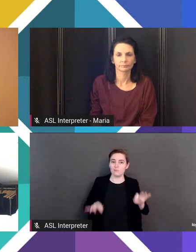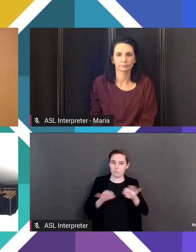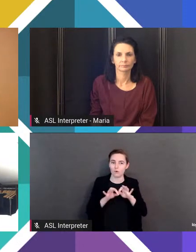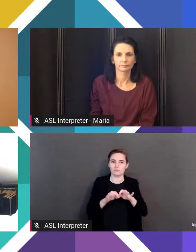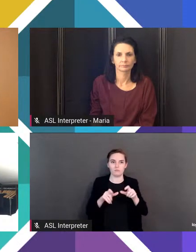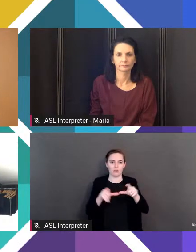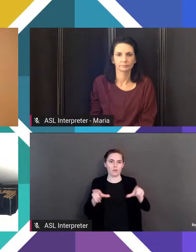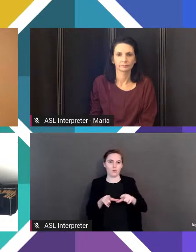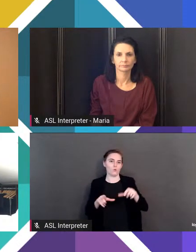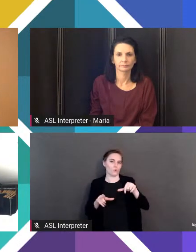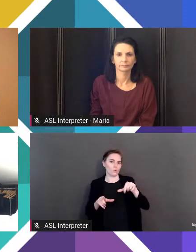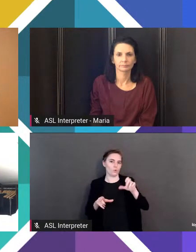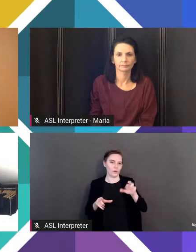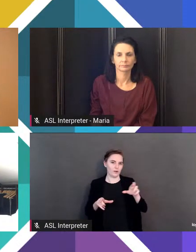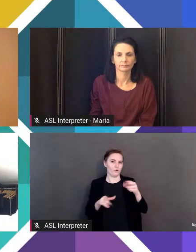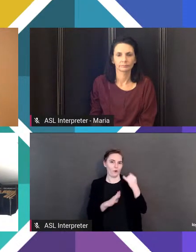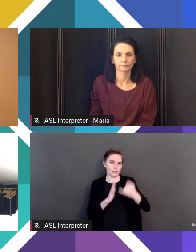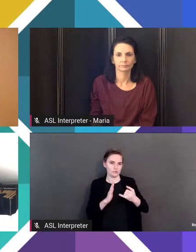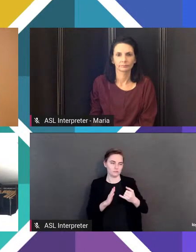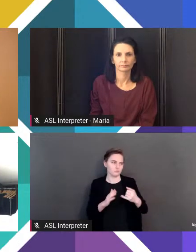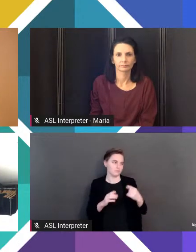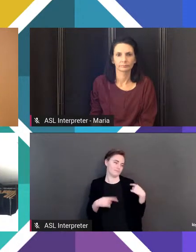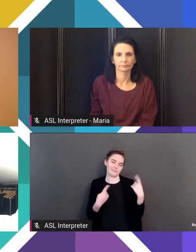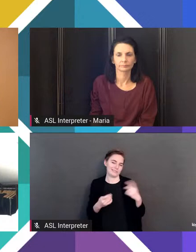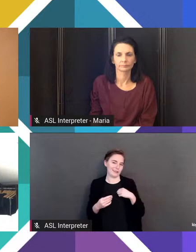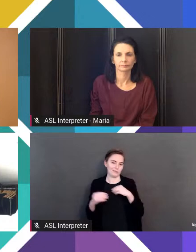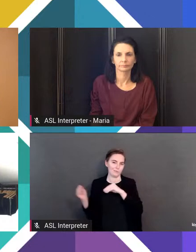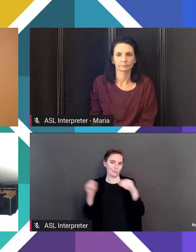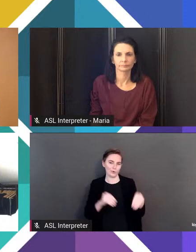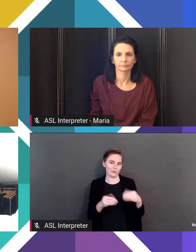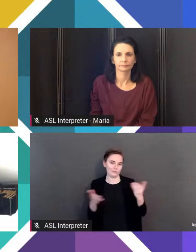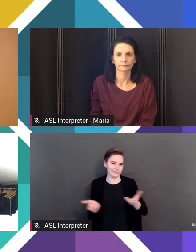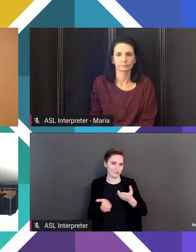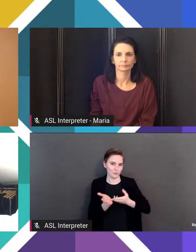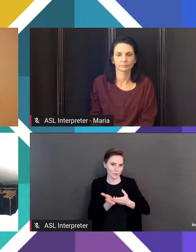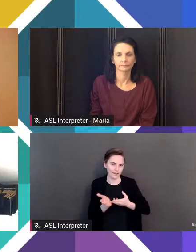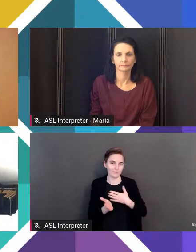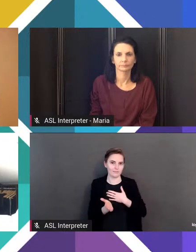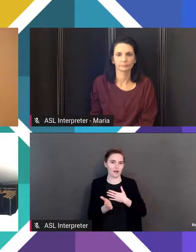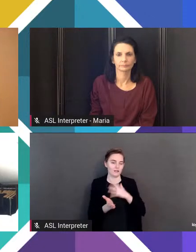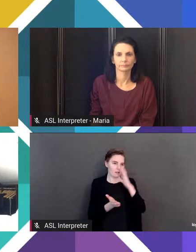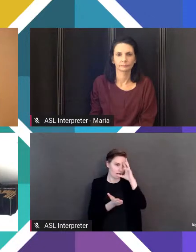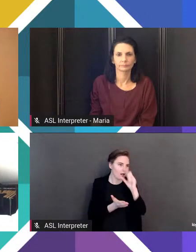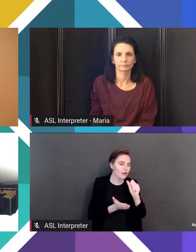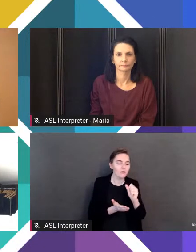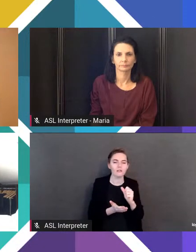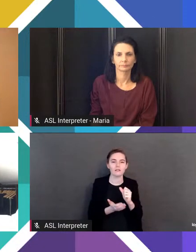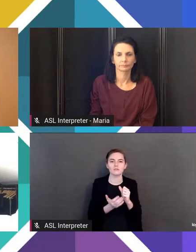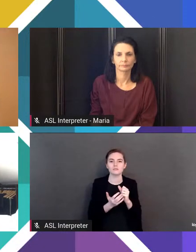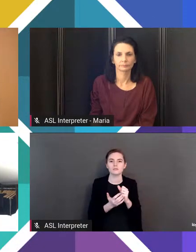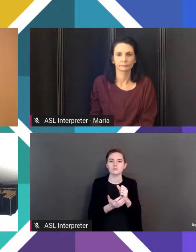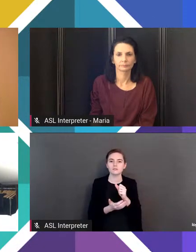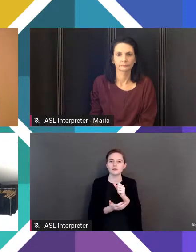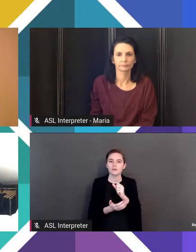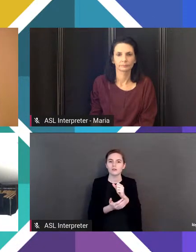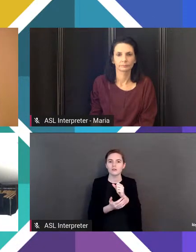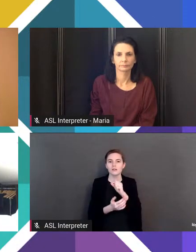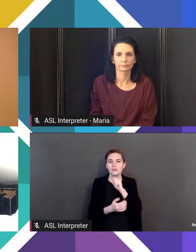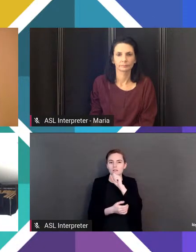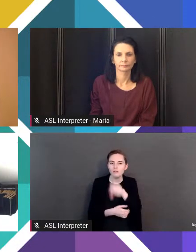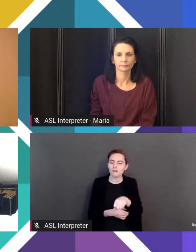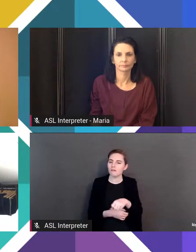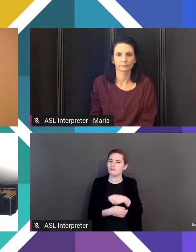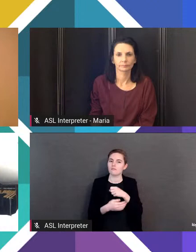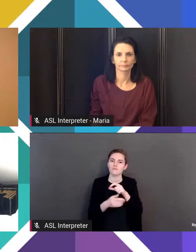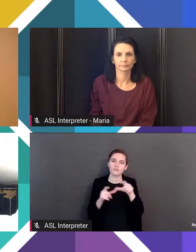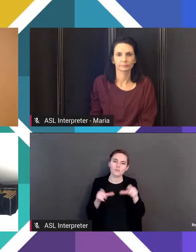my, that's like ever since I moved to New Haven, that's like been like my special interest. Like I just love local art. And I saw